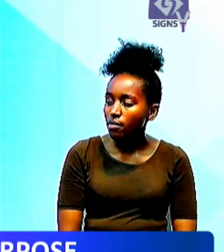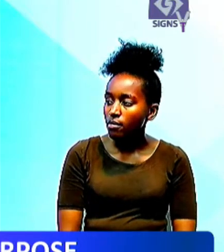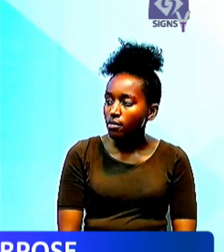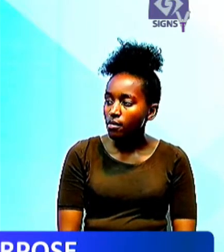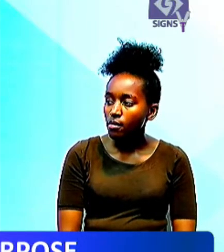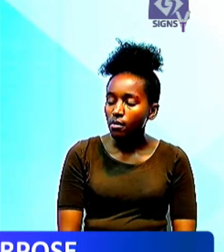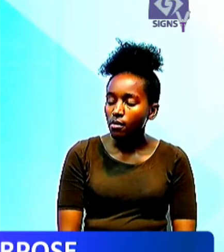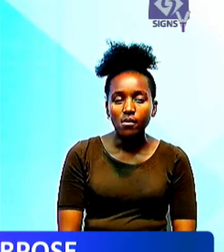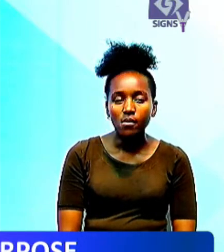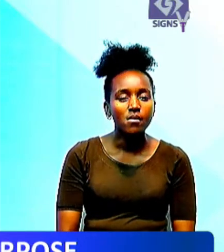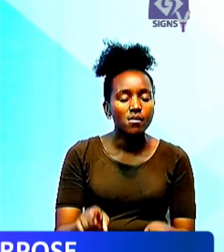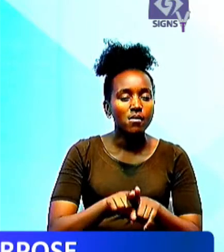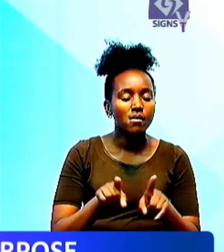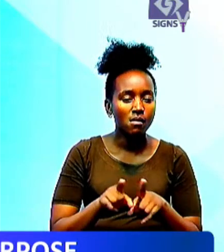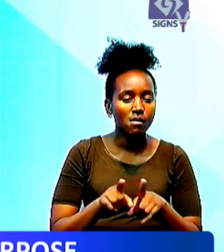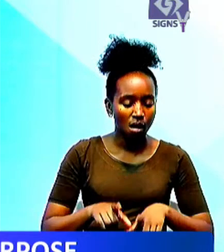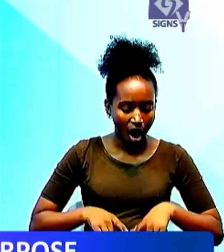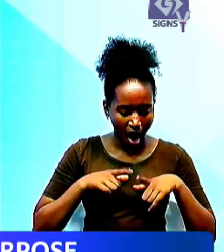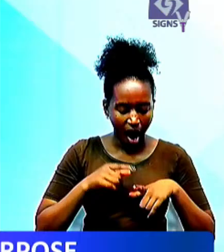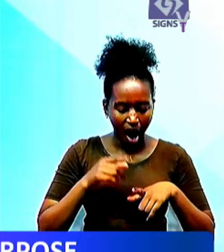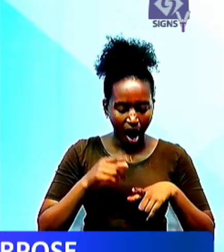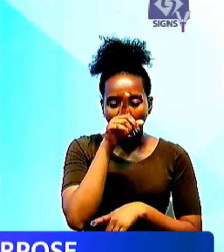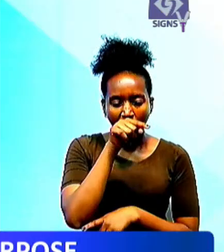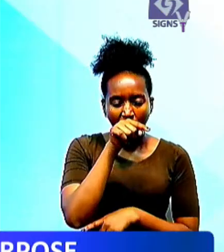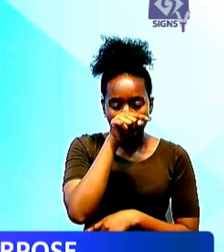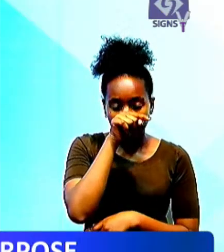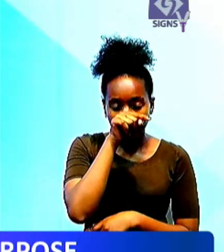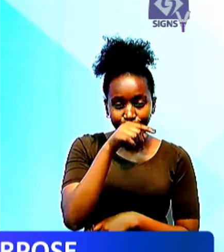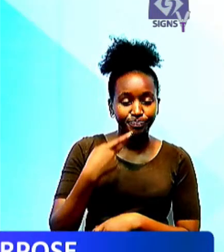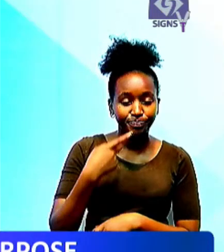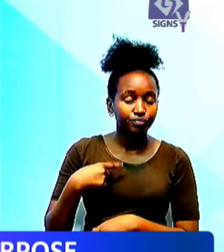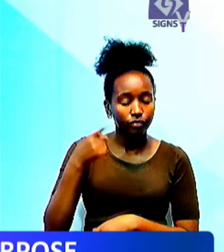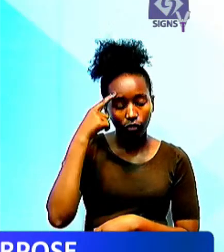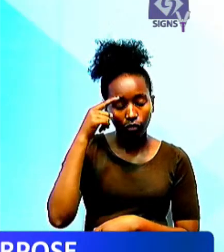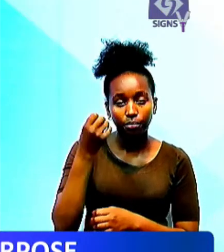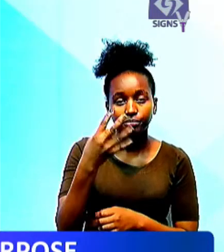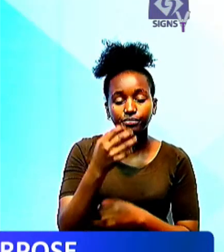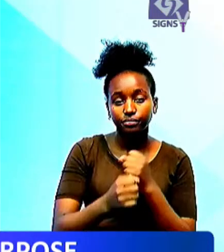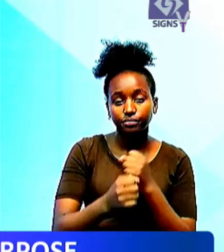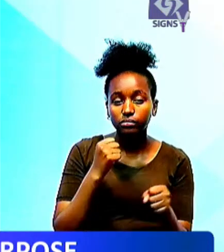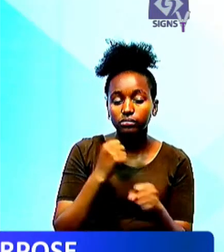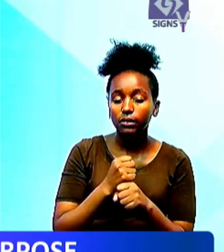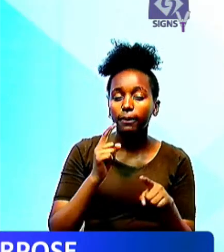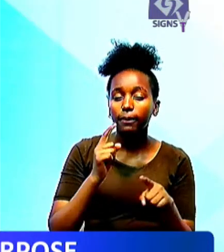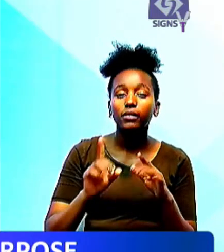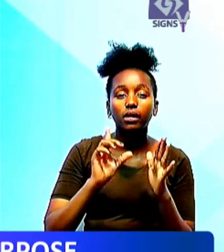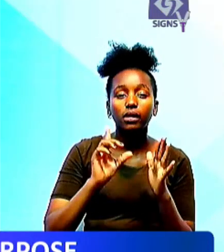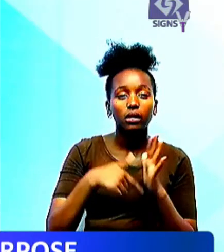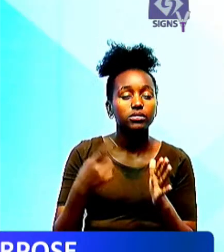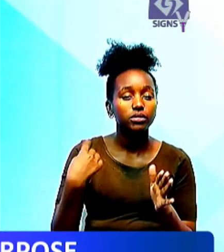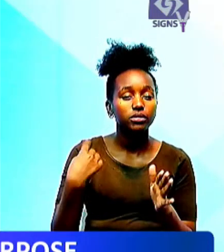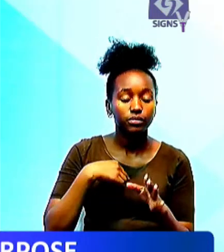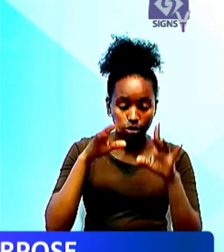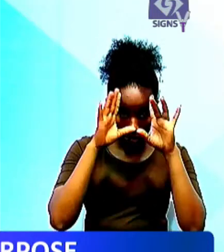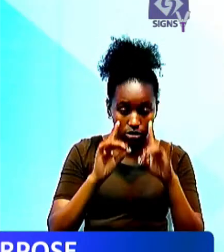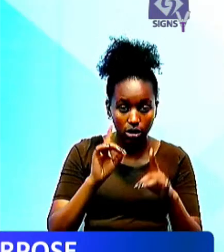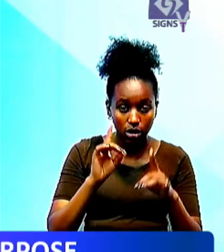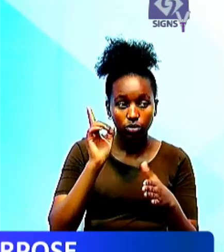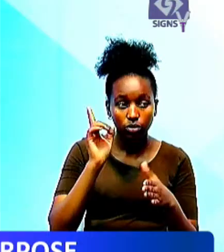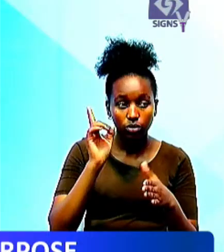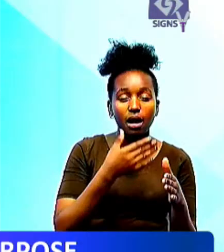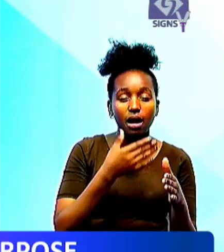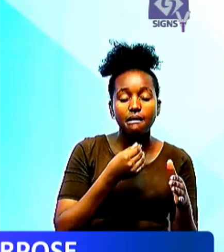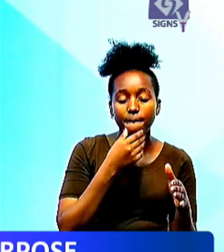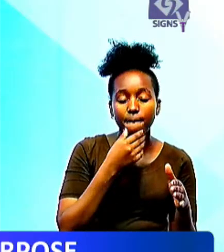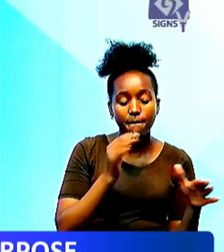and he stayed there for many years, and then he was helping the community there. We came up and we sit down with this guy and said, my husband died, but I